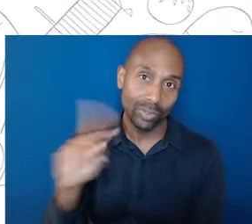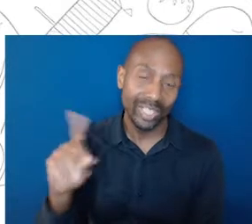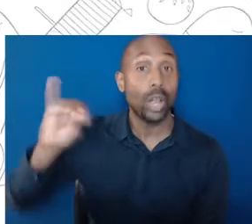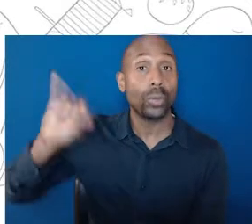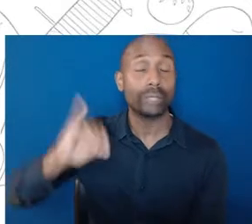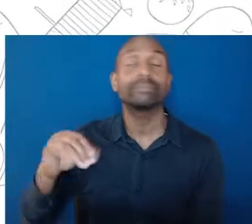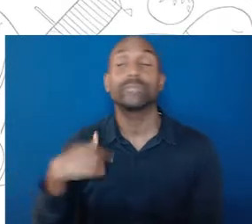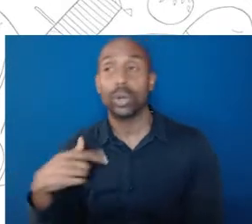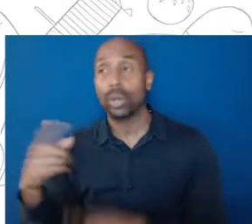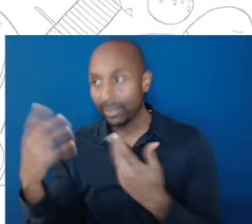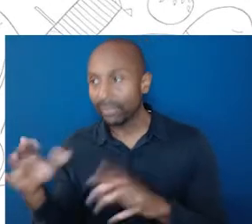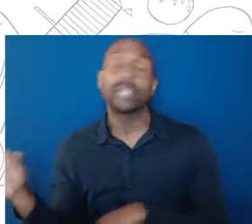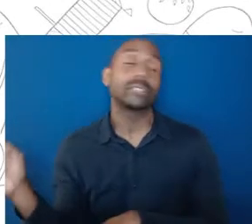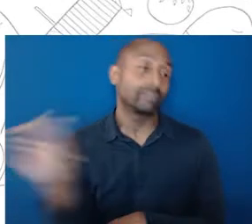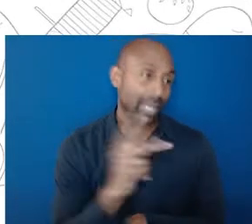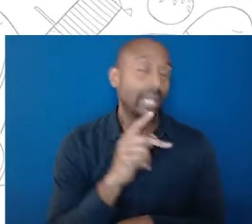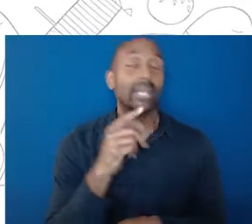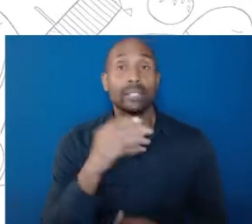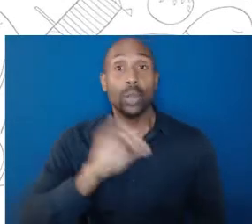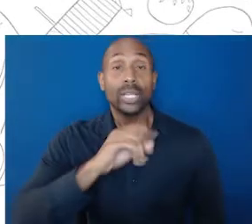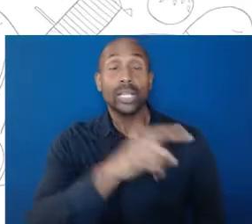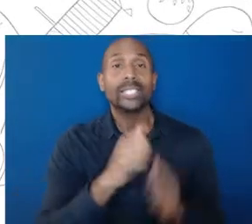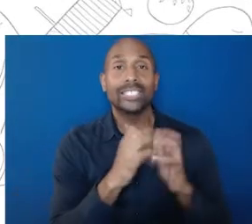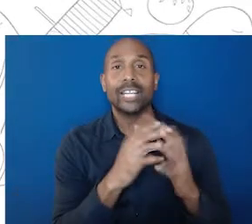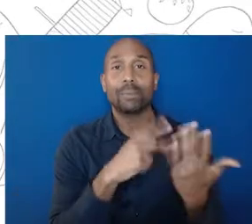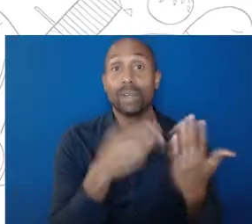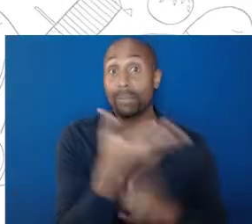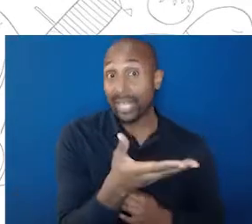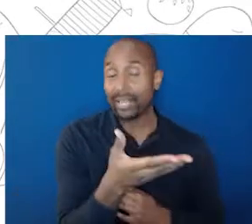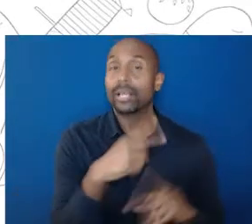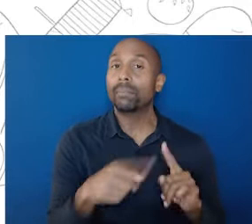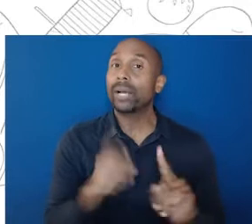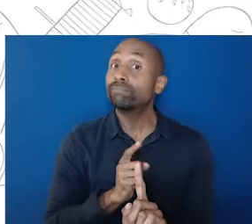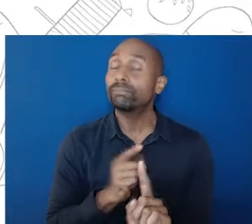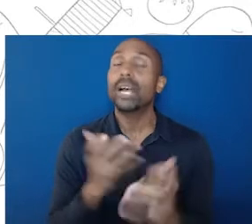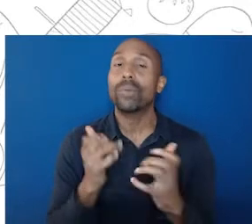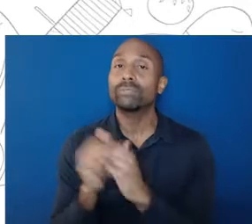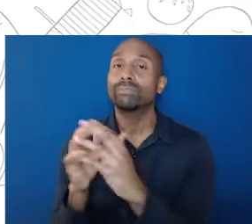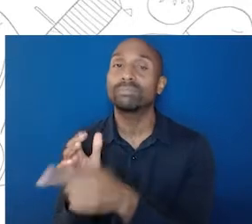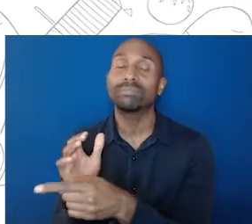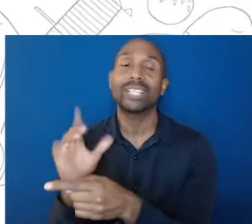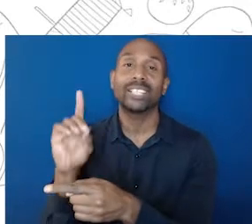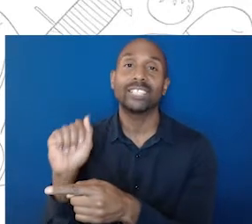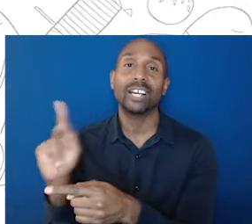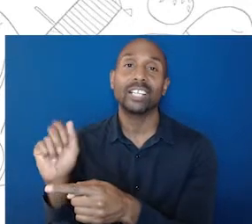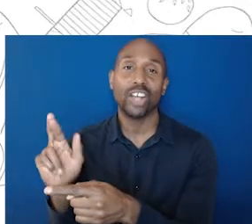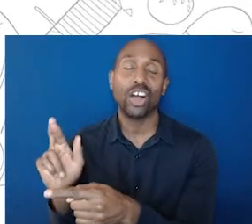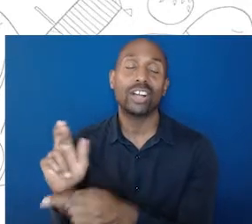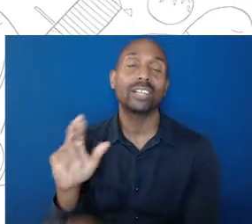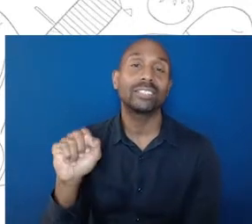hope is to bring it to Dakar as well. Oh, that's great. So it's actually an exchange as much as